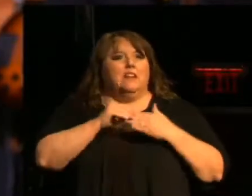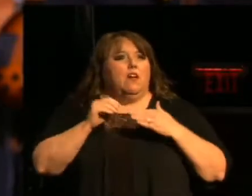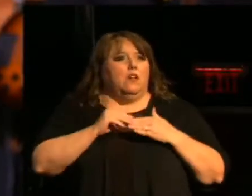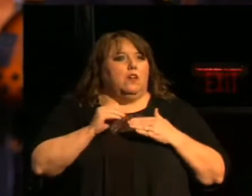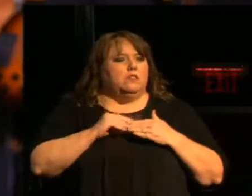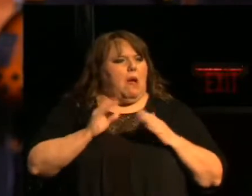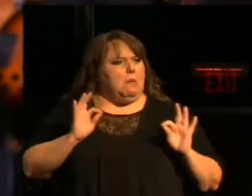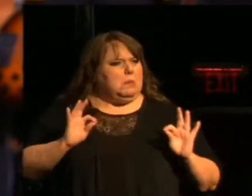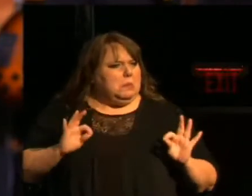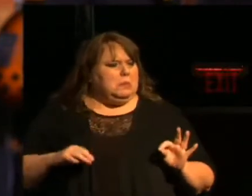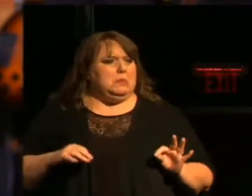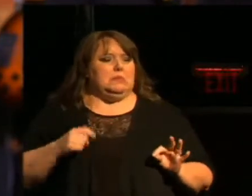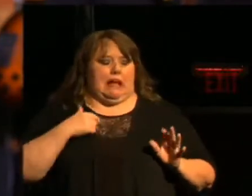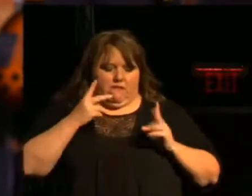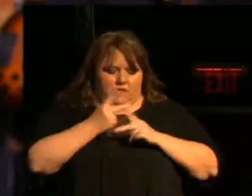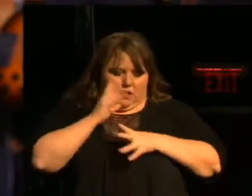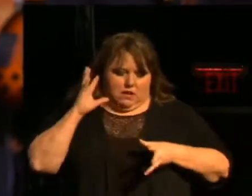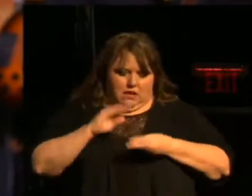watches me.